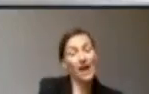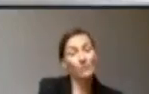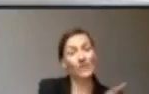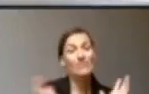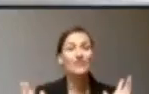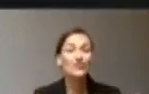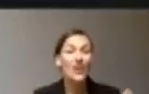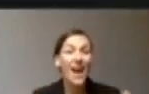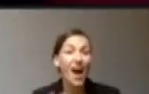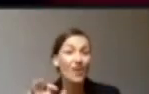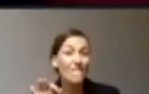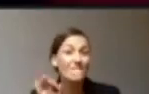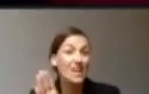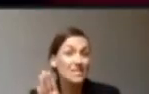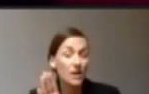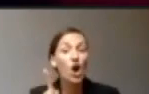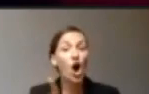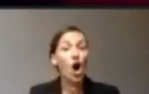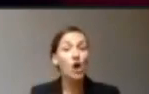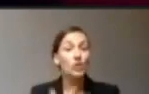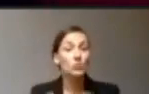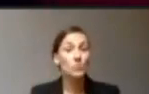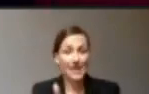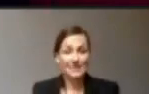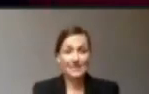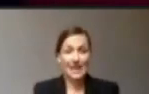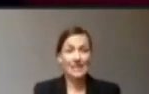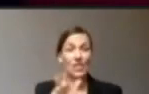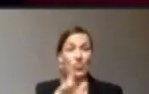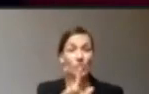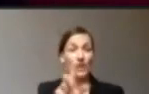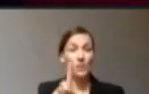You may also text us at 313-288-2082.